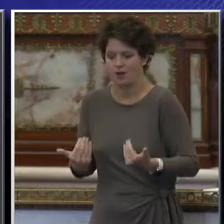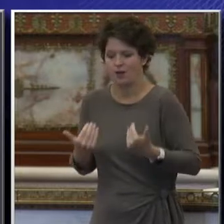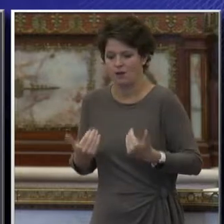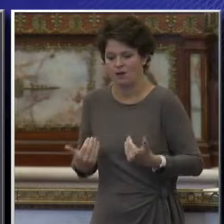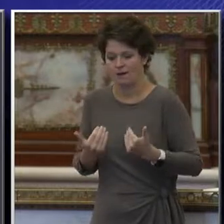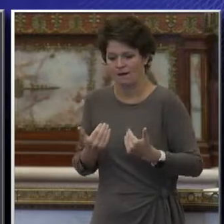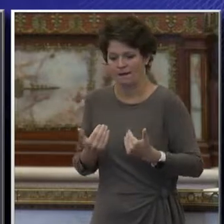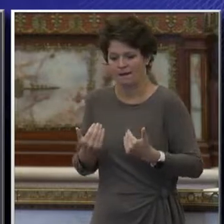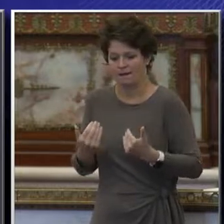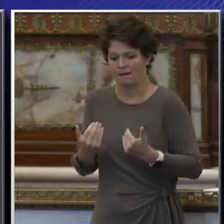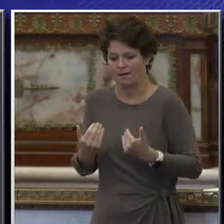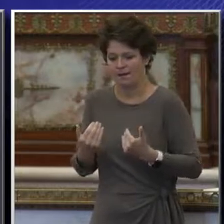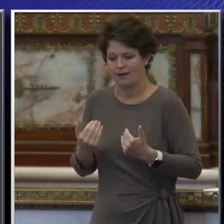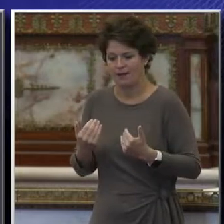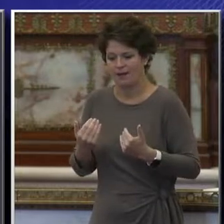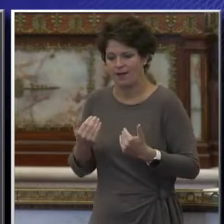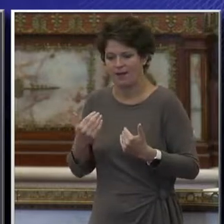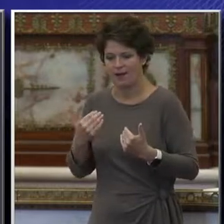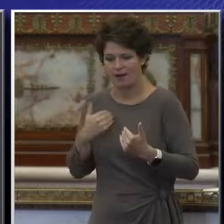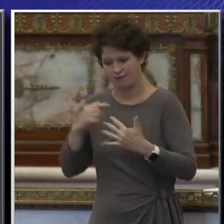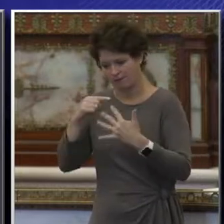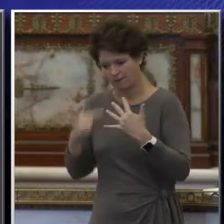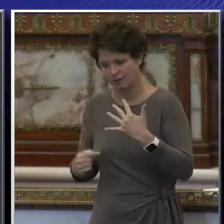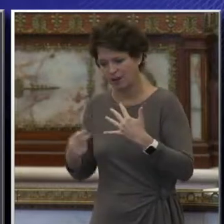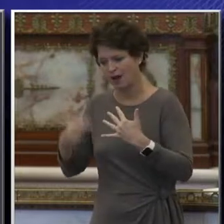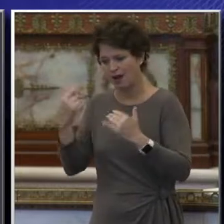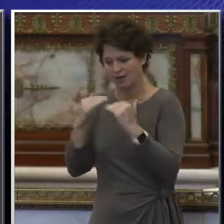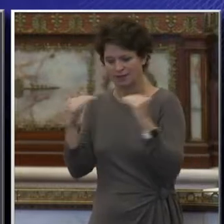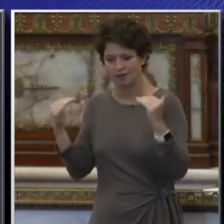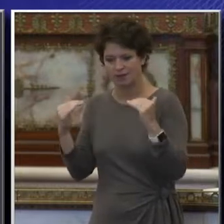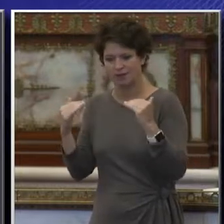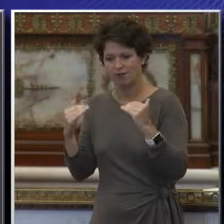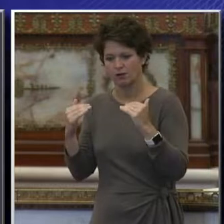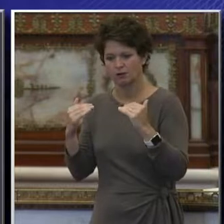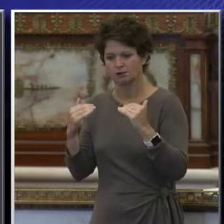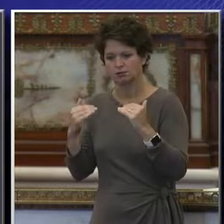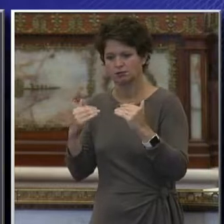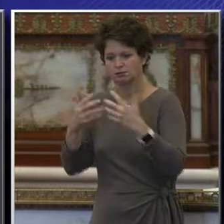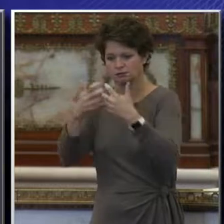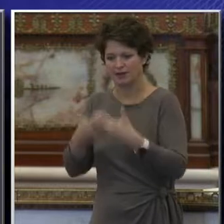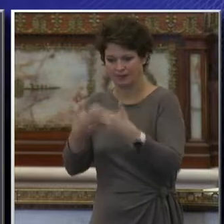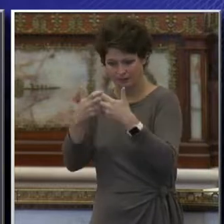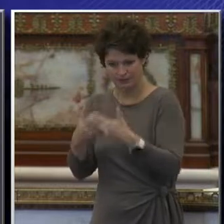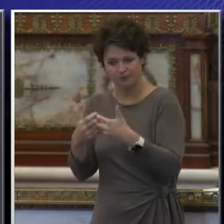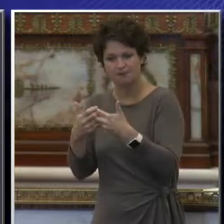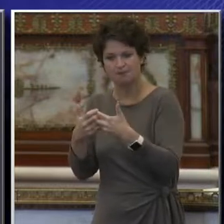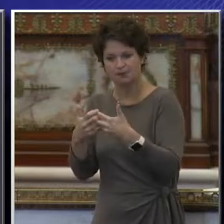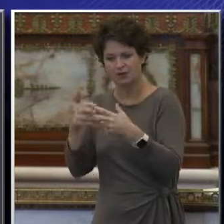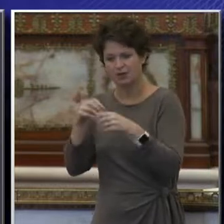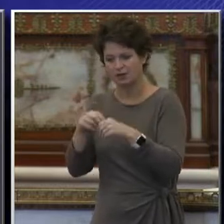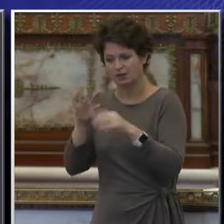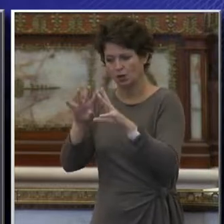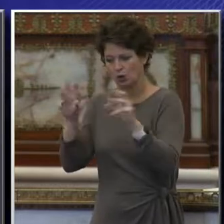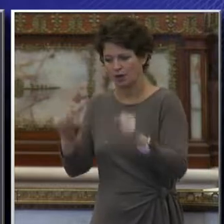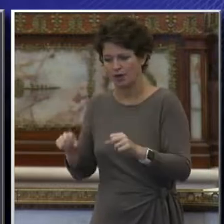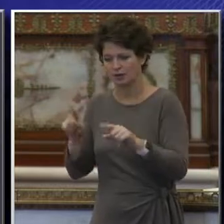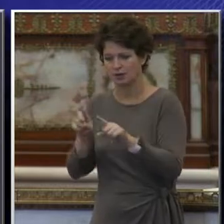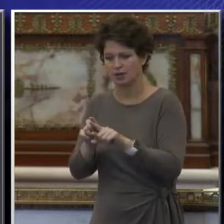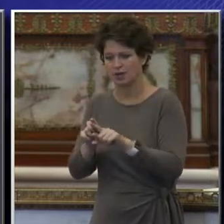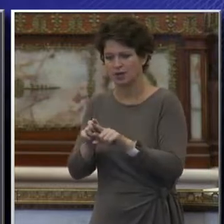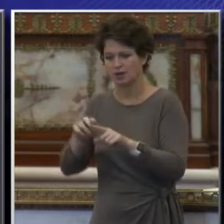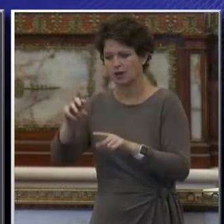pretty significant build-outs have, you know, a high level of mechanization in their warehouses, you know, things like pick